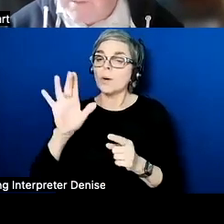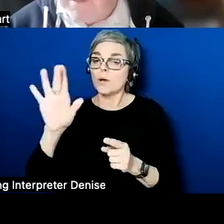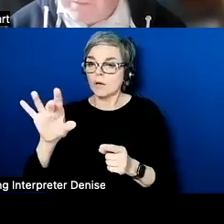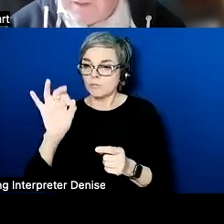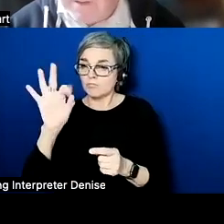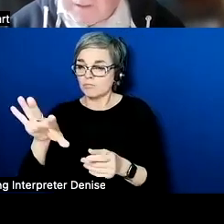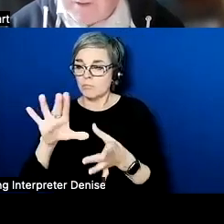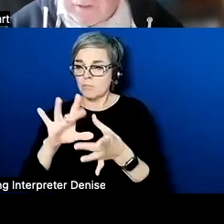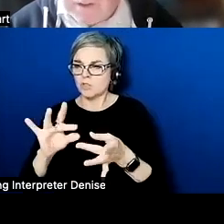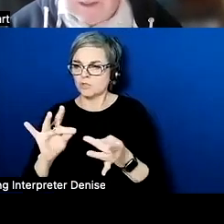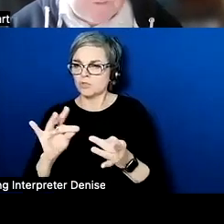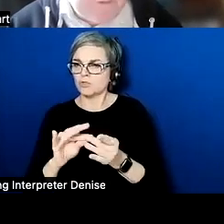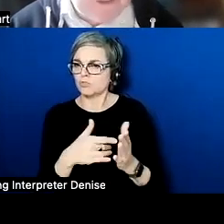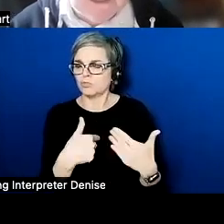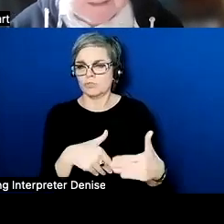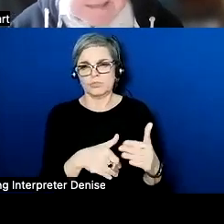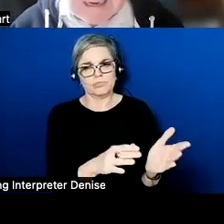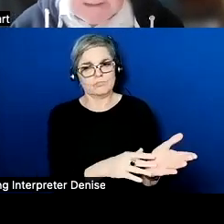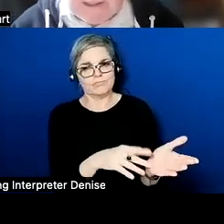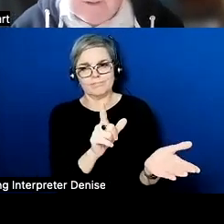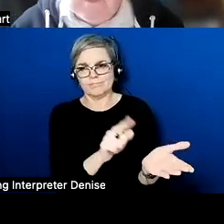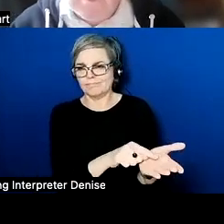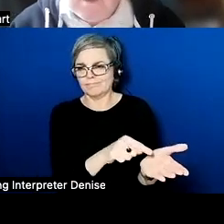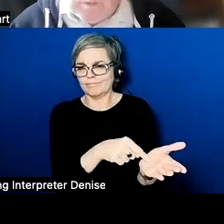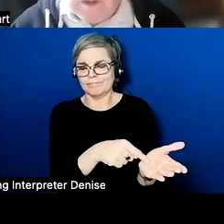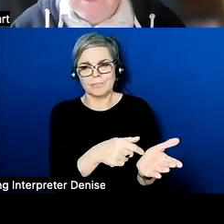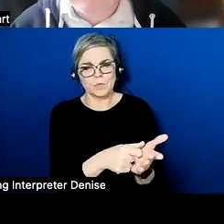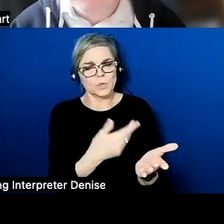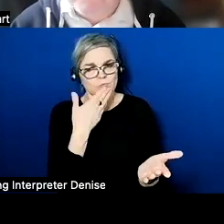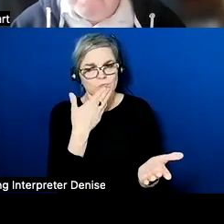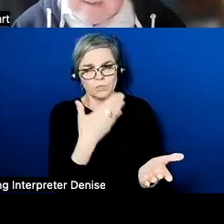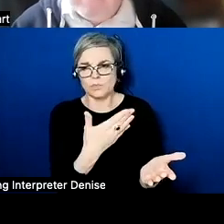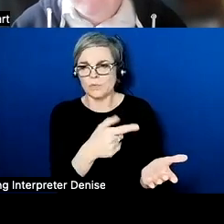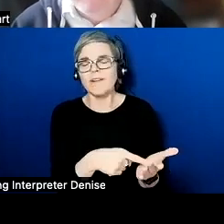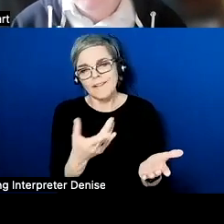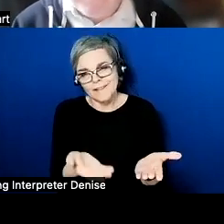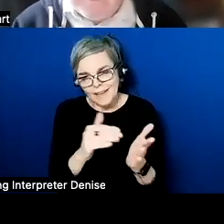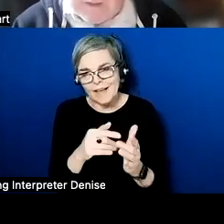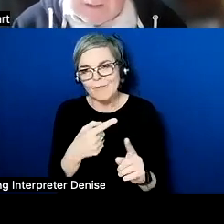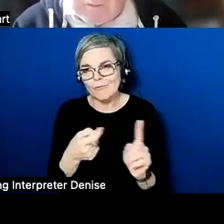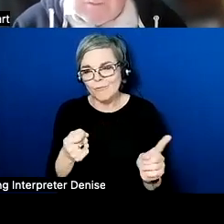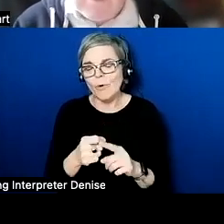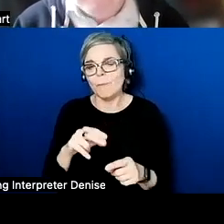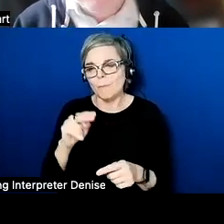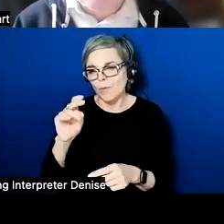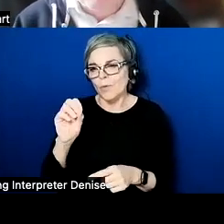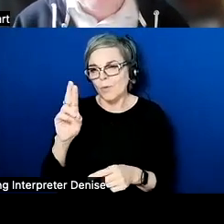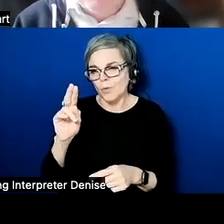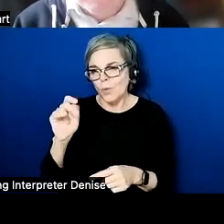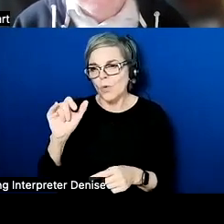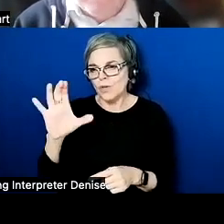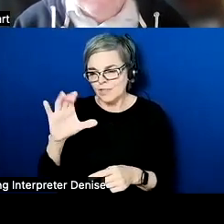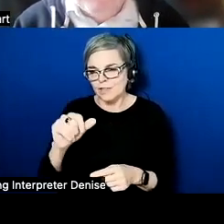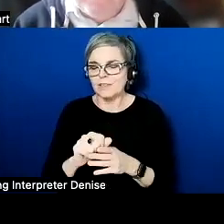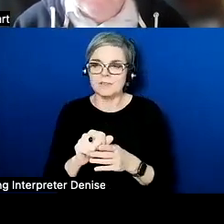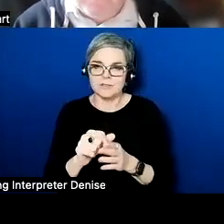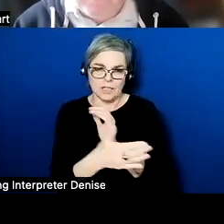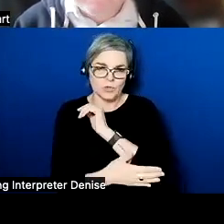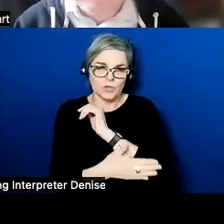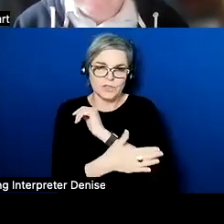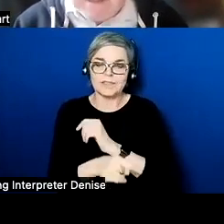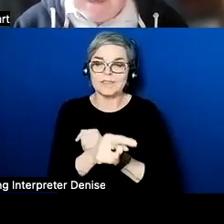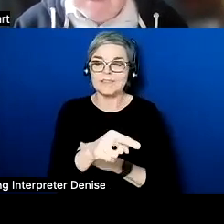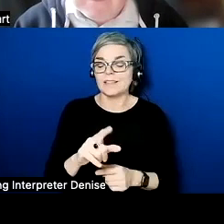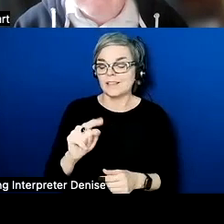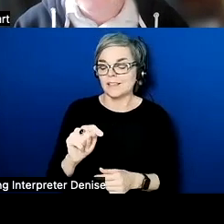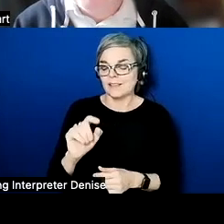come out of the Nordic countries, the Tactile Working Memory Scale. And there are quite a few colleagues